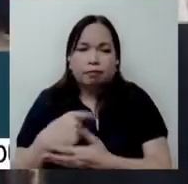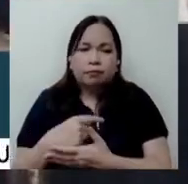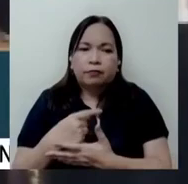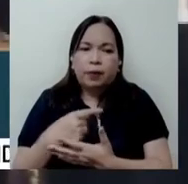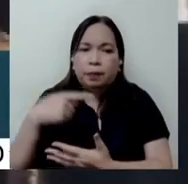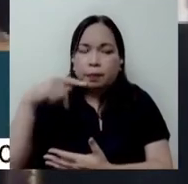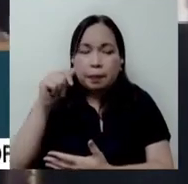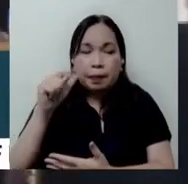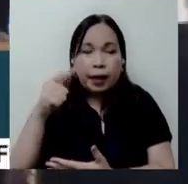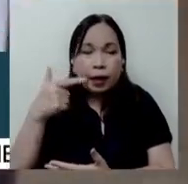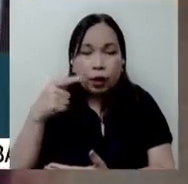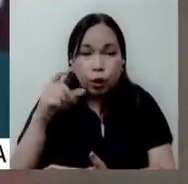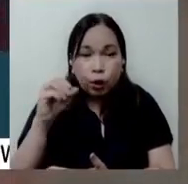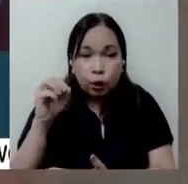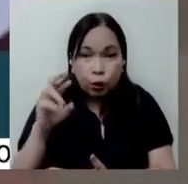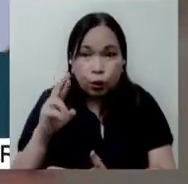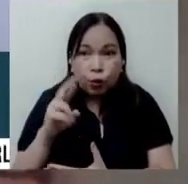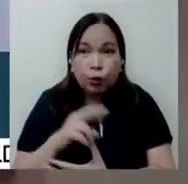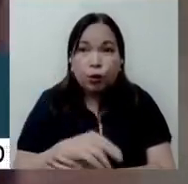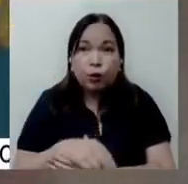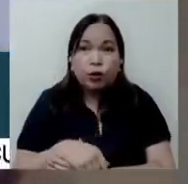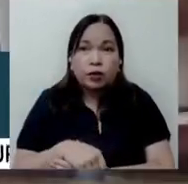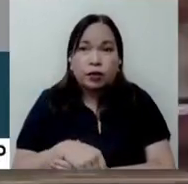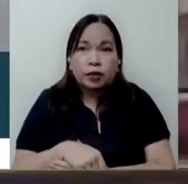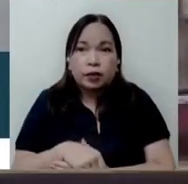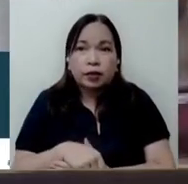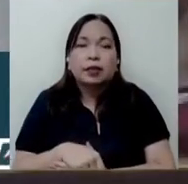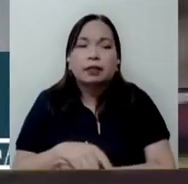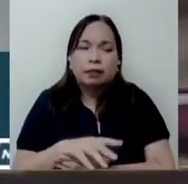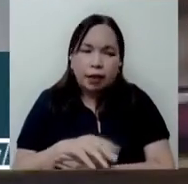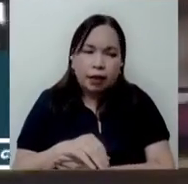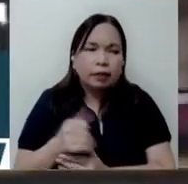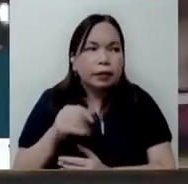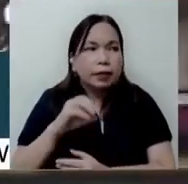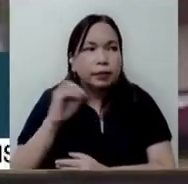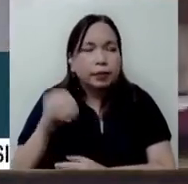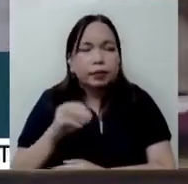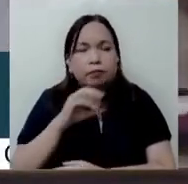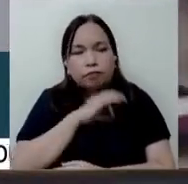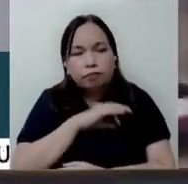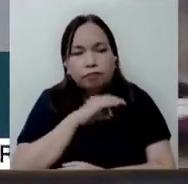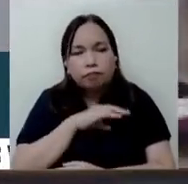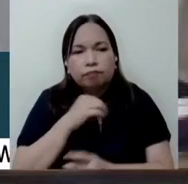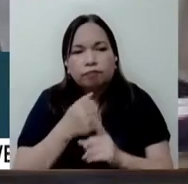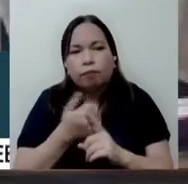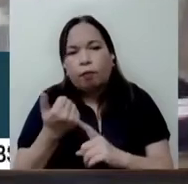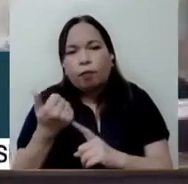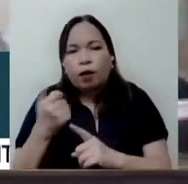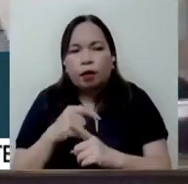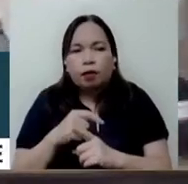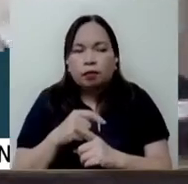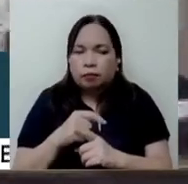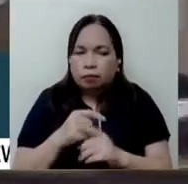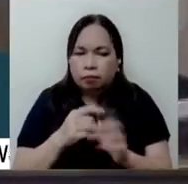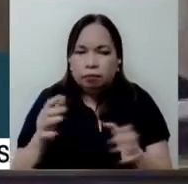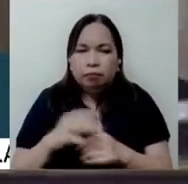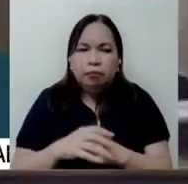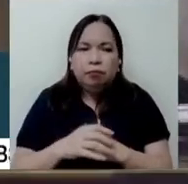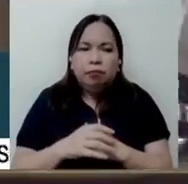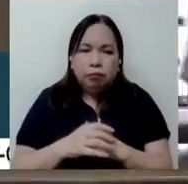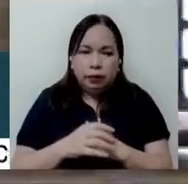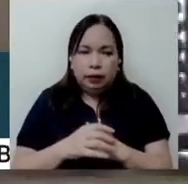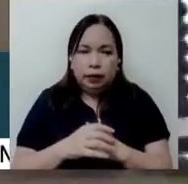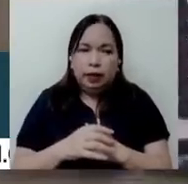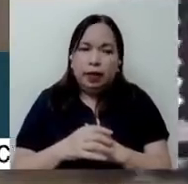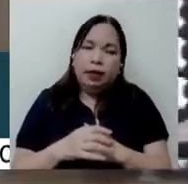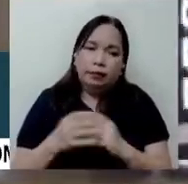Gaming Corporation, 10% of revenues from other government-owned gaming operators, and proceeds from the